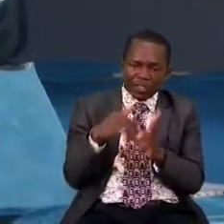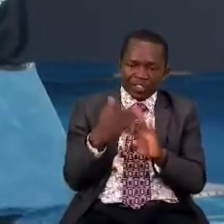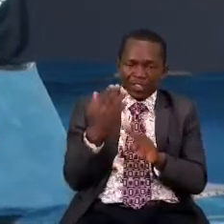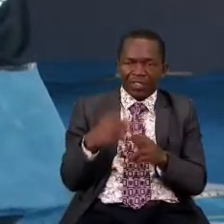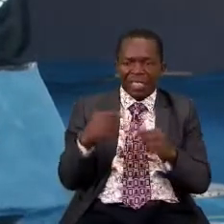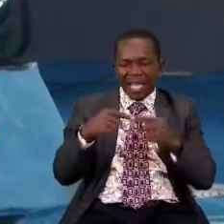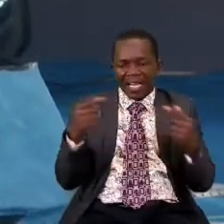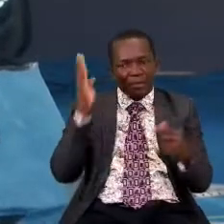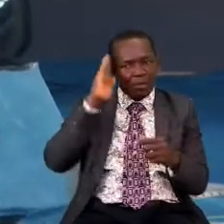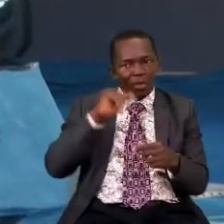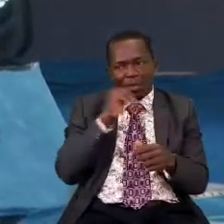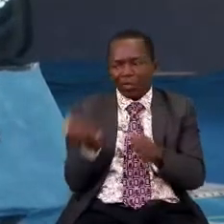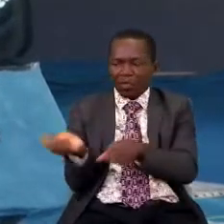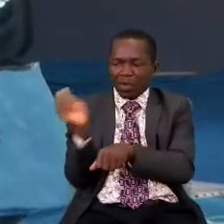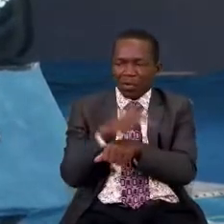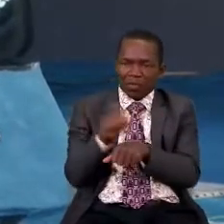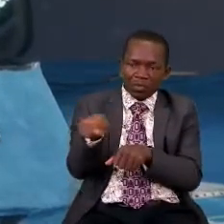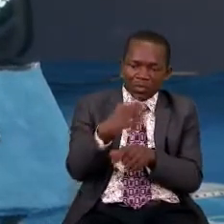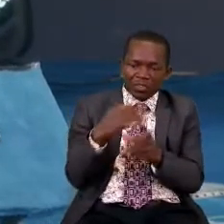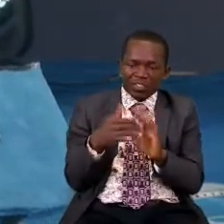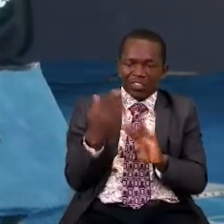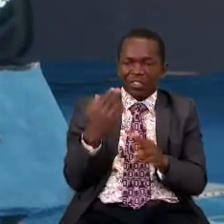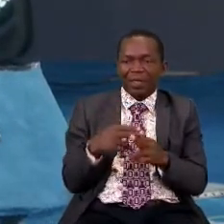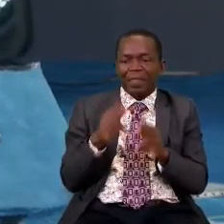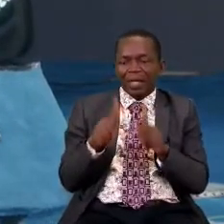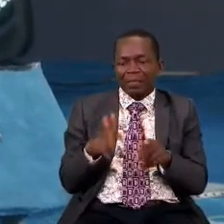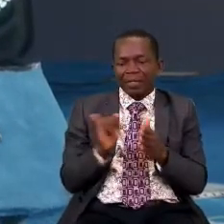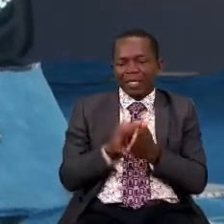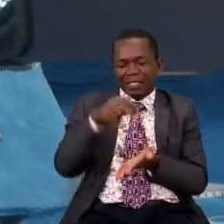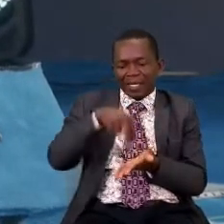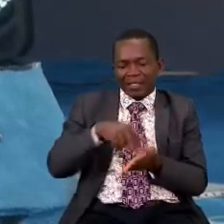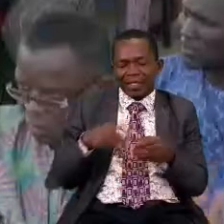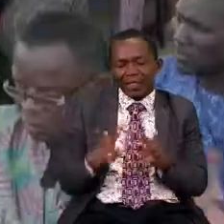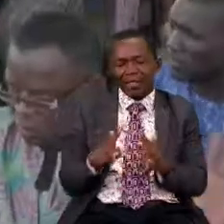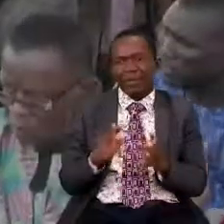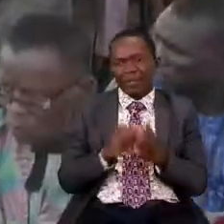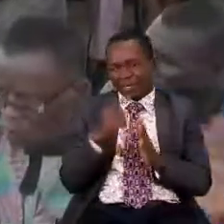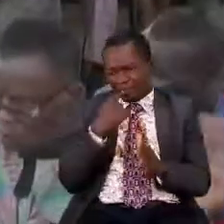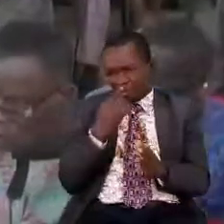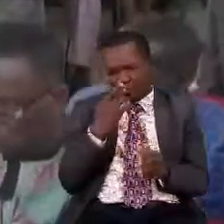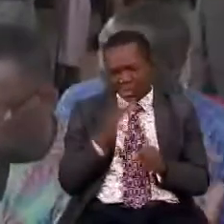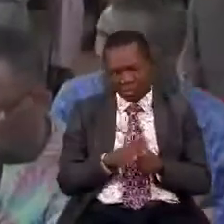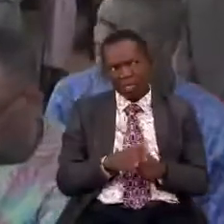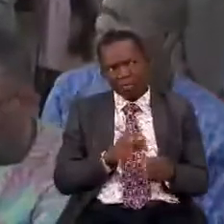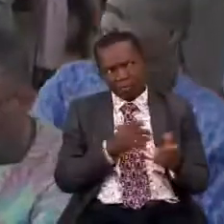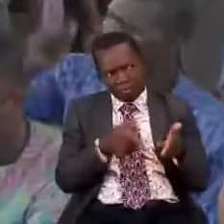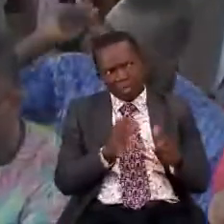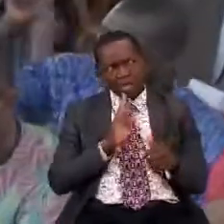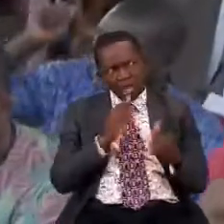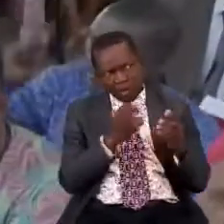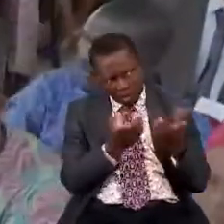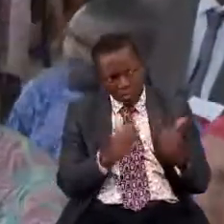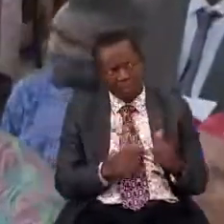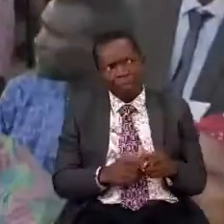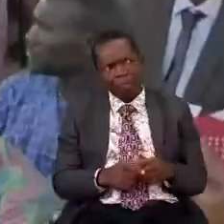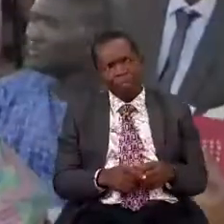her come. By the time you get there, they'll vanish. Out of your way, you